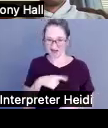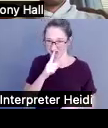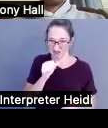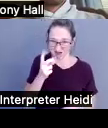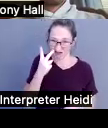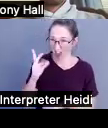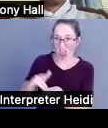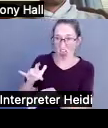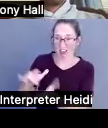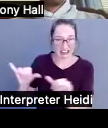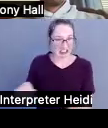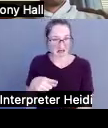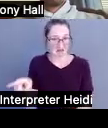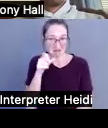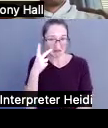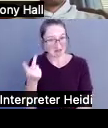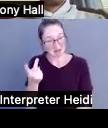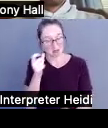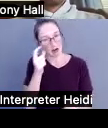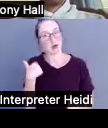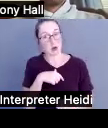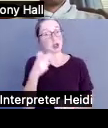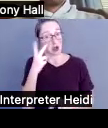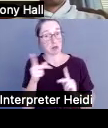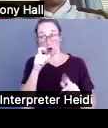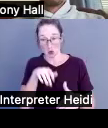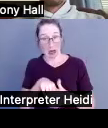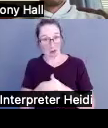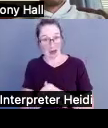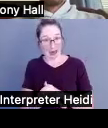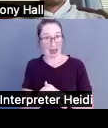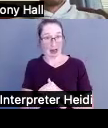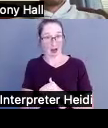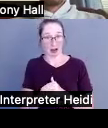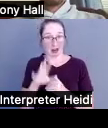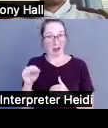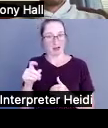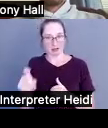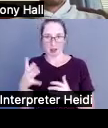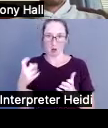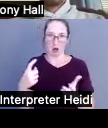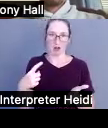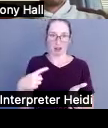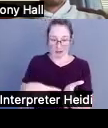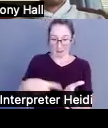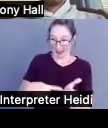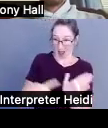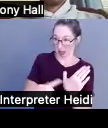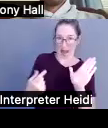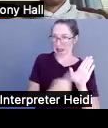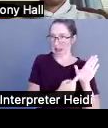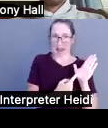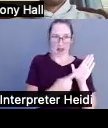a lot of that. Surprisingly enough, we saw people that came in, you know, and they would come in with a bill in hand or, you